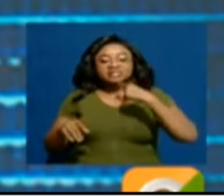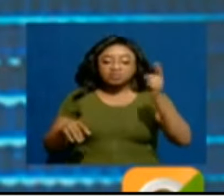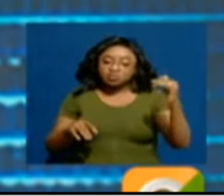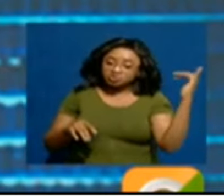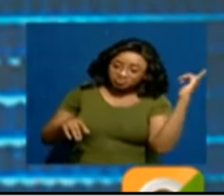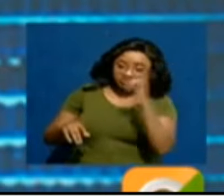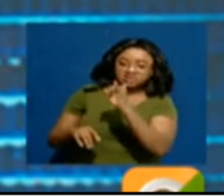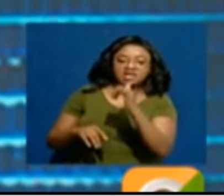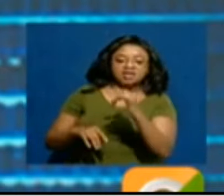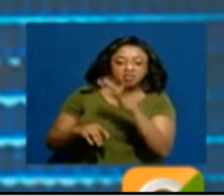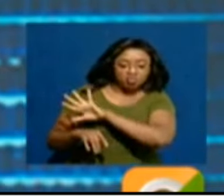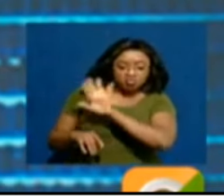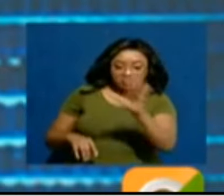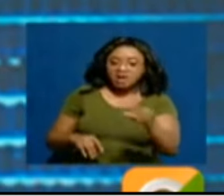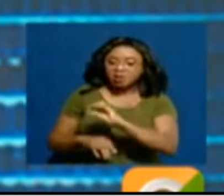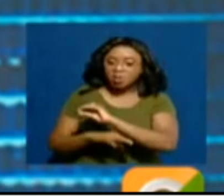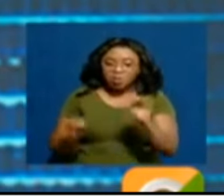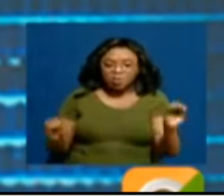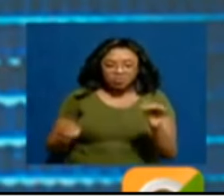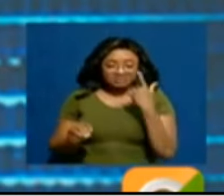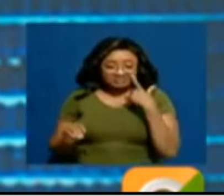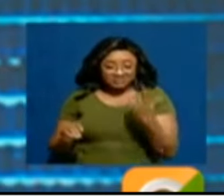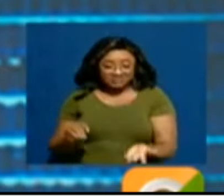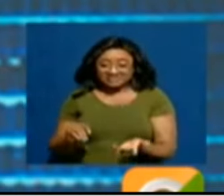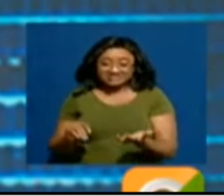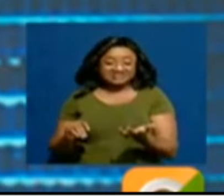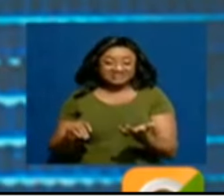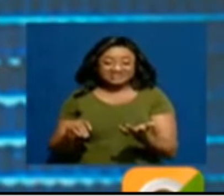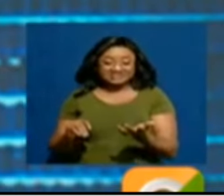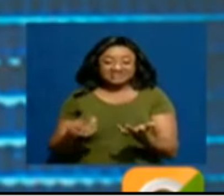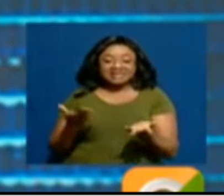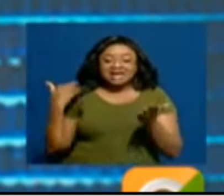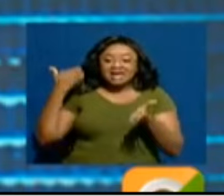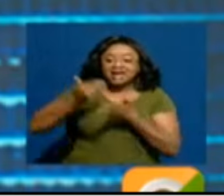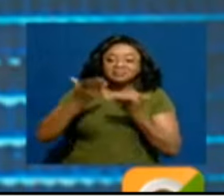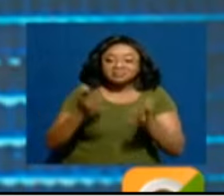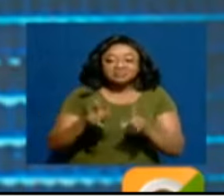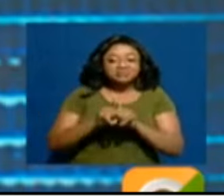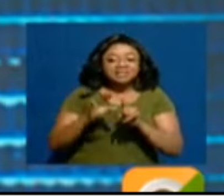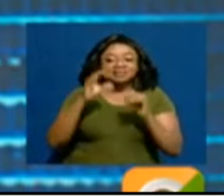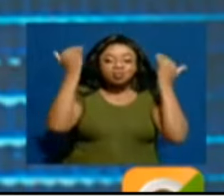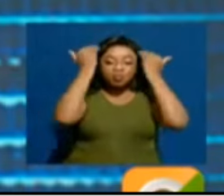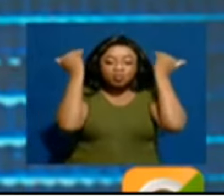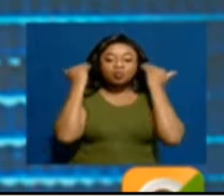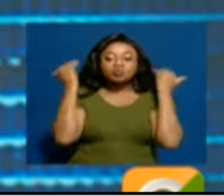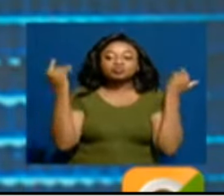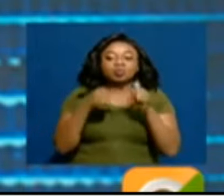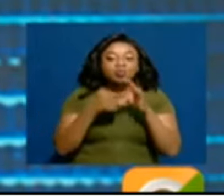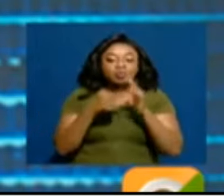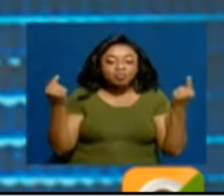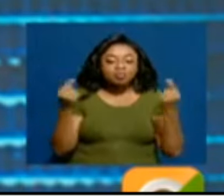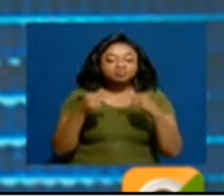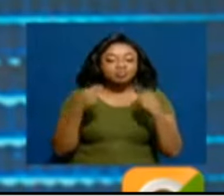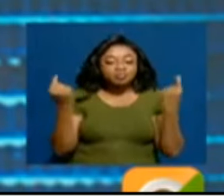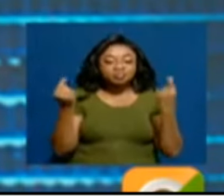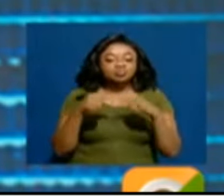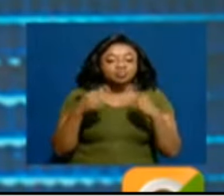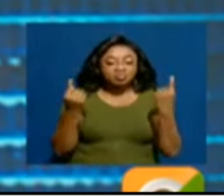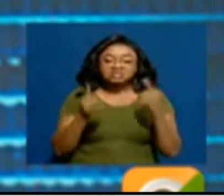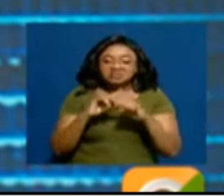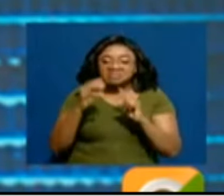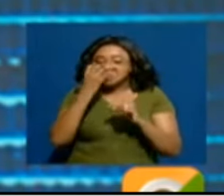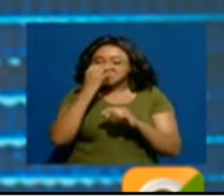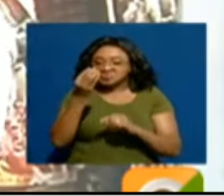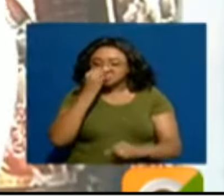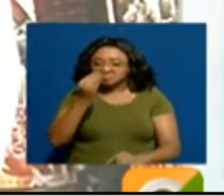It has been raised in court. The court has made a founding on it, and it is unconstitutional. Yet he's going against a court ruling. And in